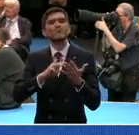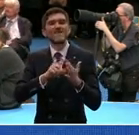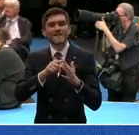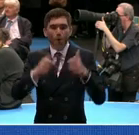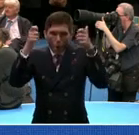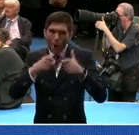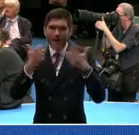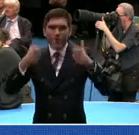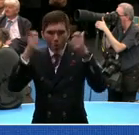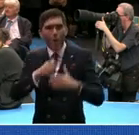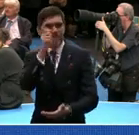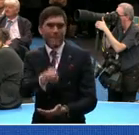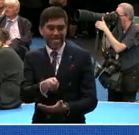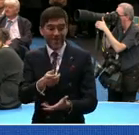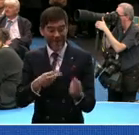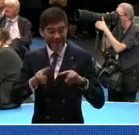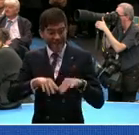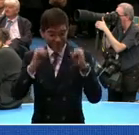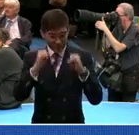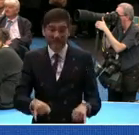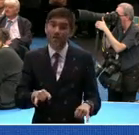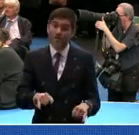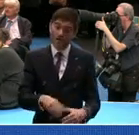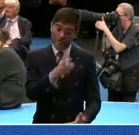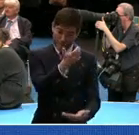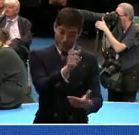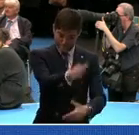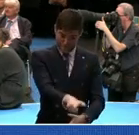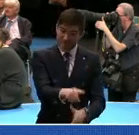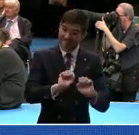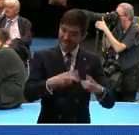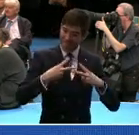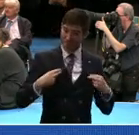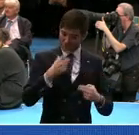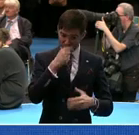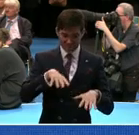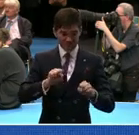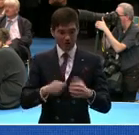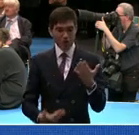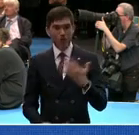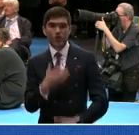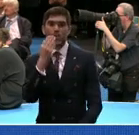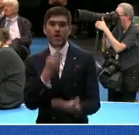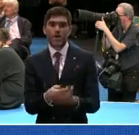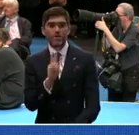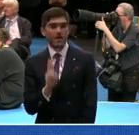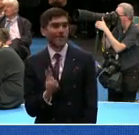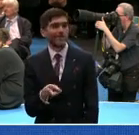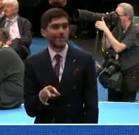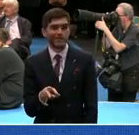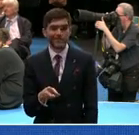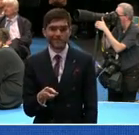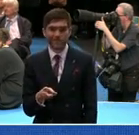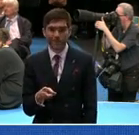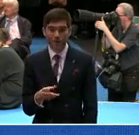Appeal. And if that fails, the claimant and their lawyers can start a fresh claim. And then, even